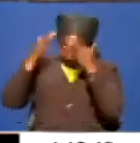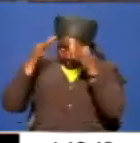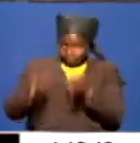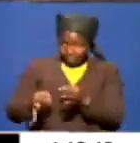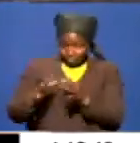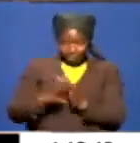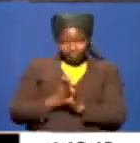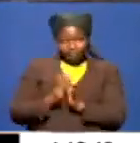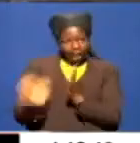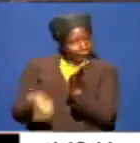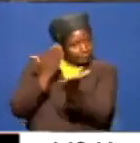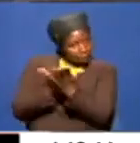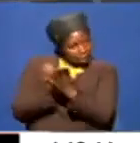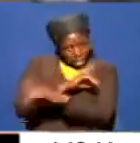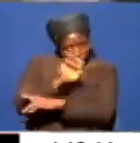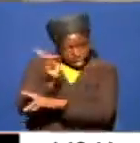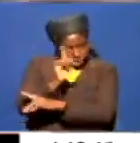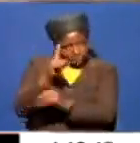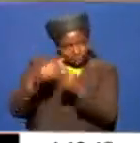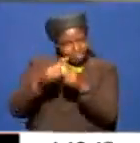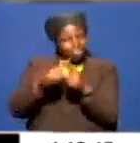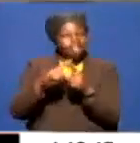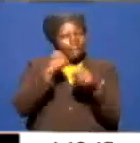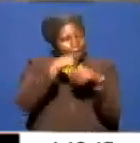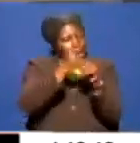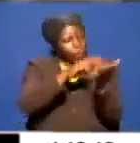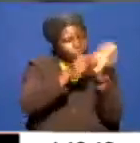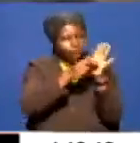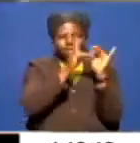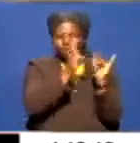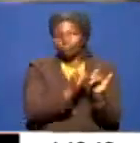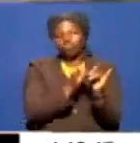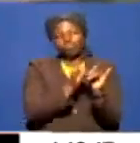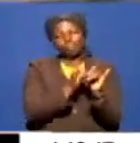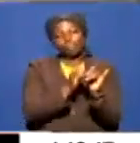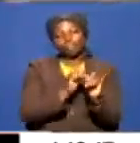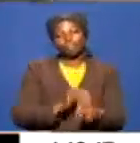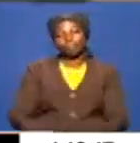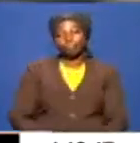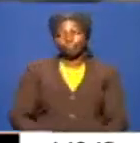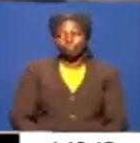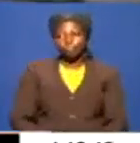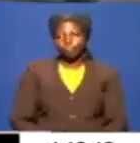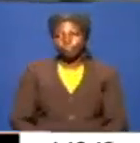renew contract, renewal of contract.